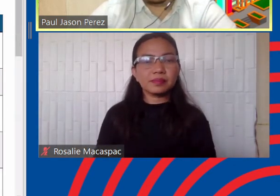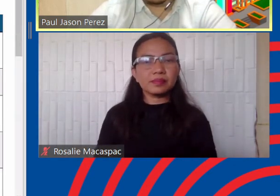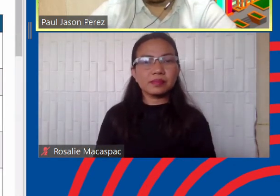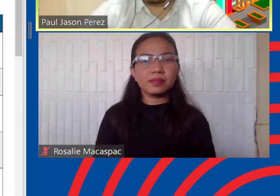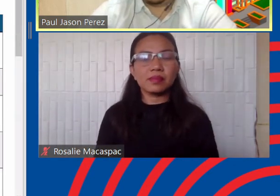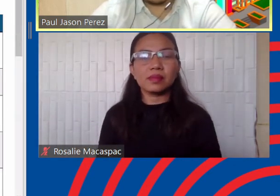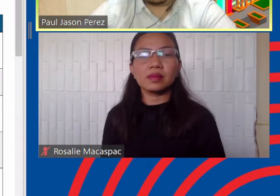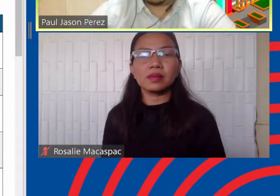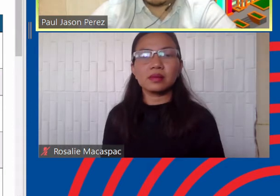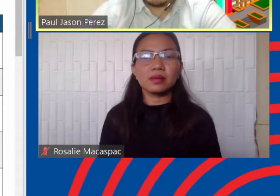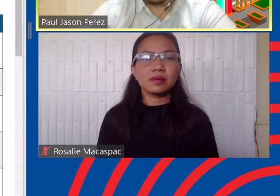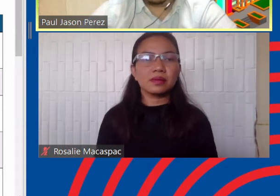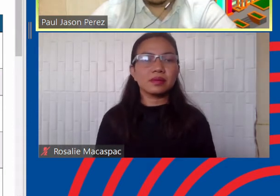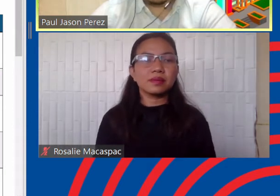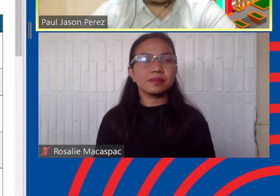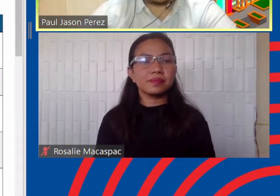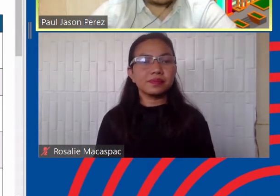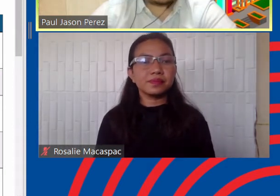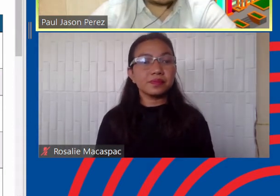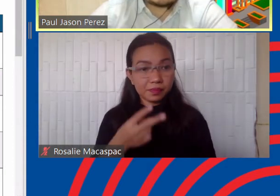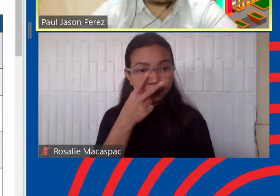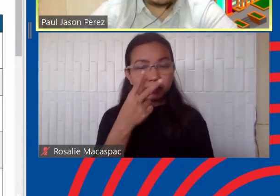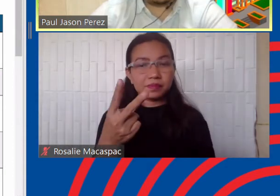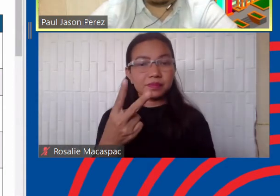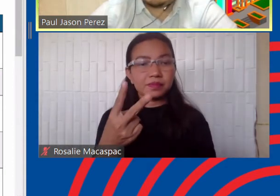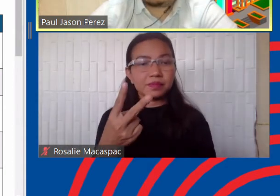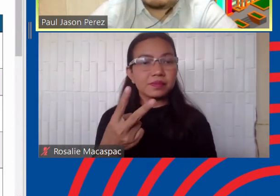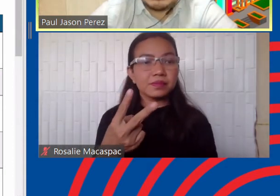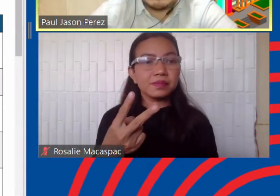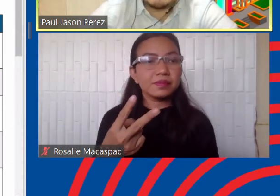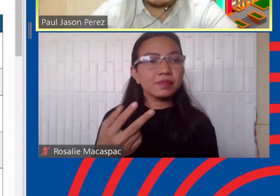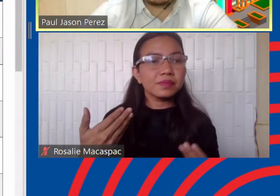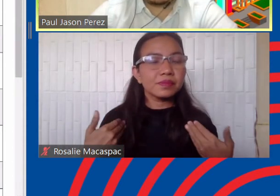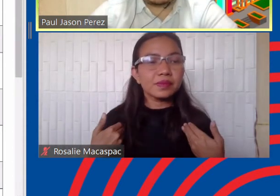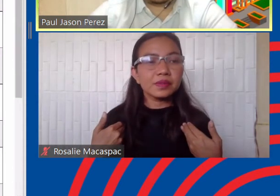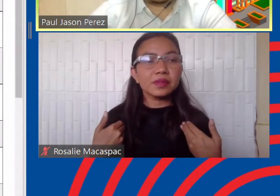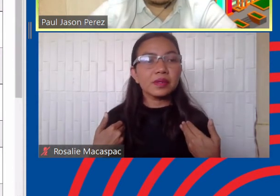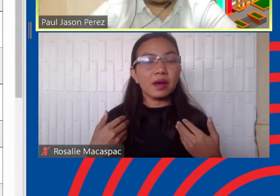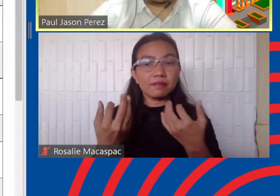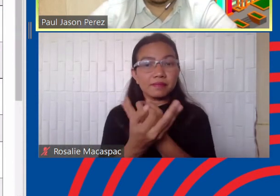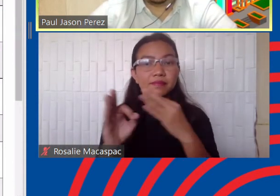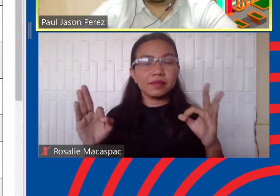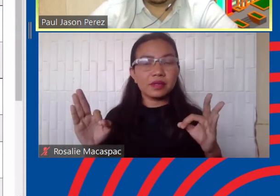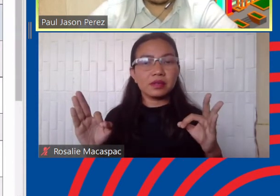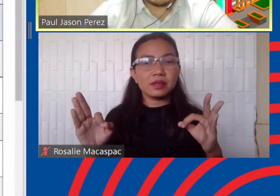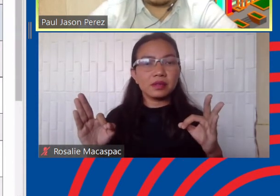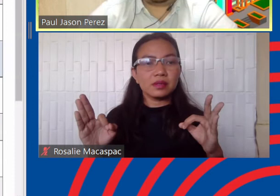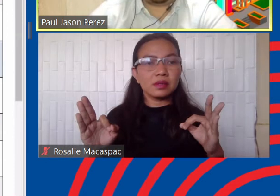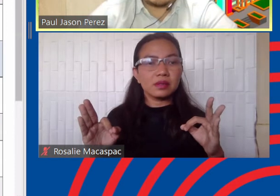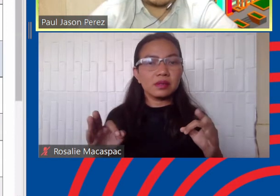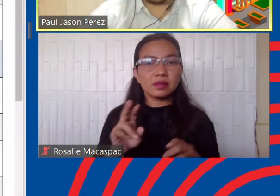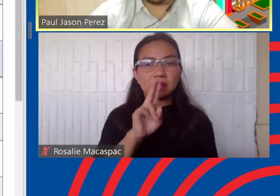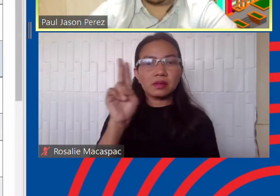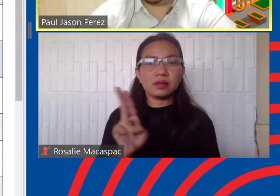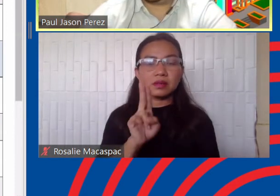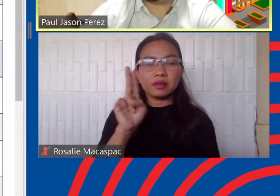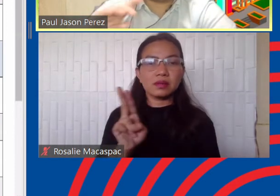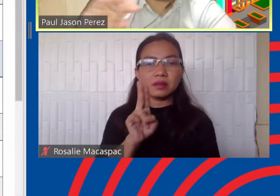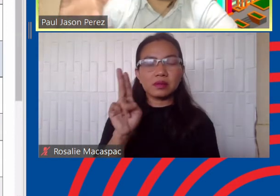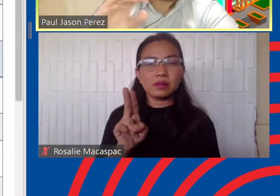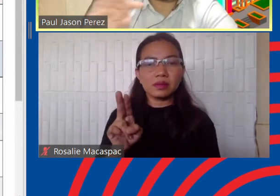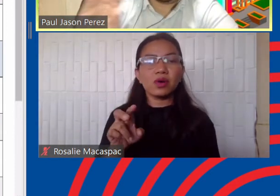And then you can sign in and create an account here for free. And then you will just have to